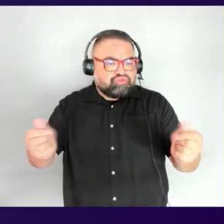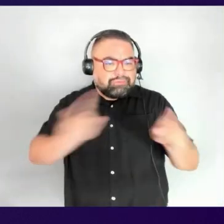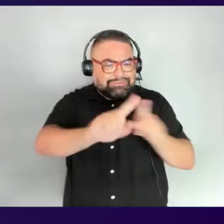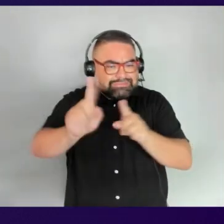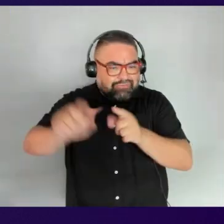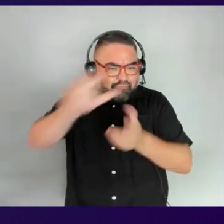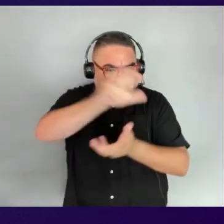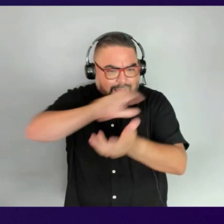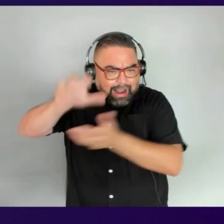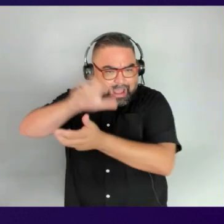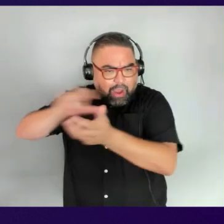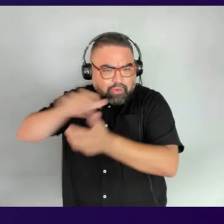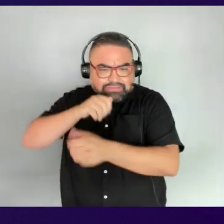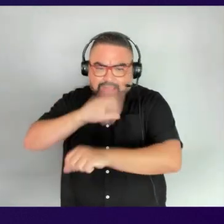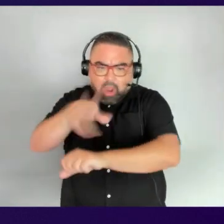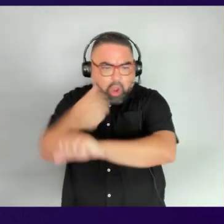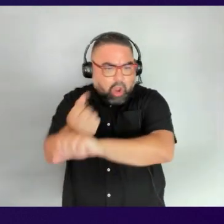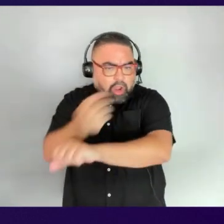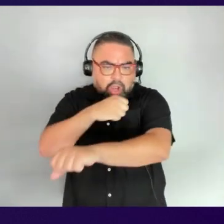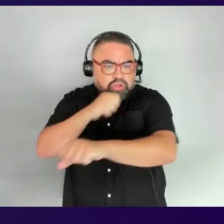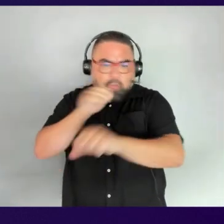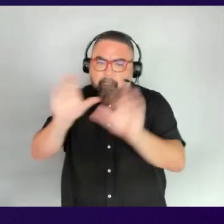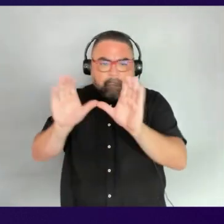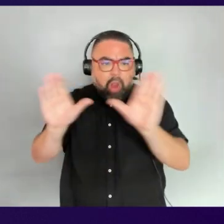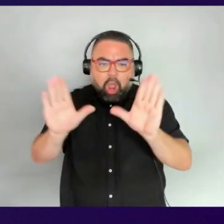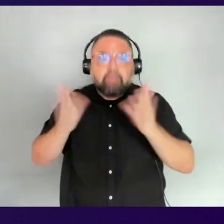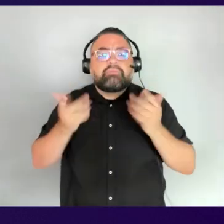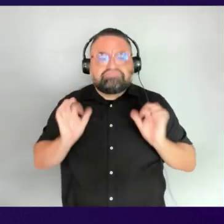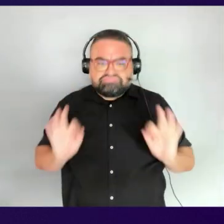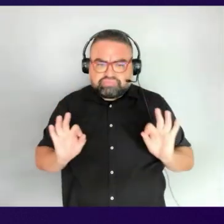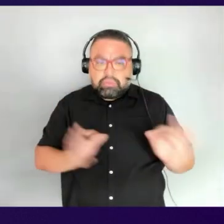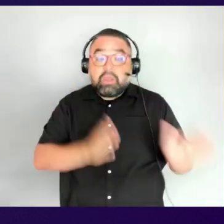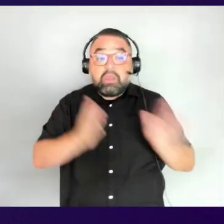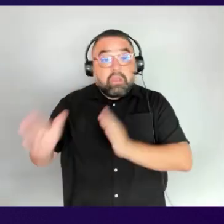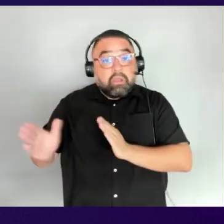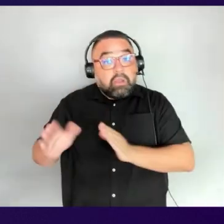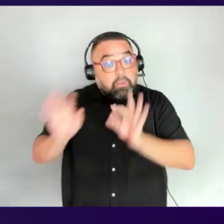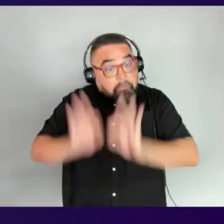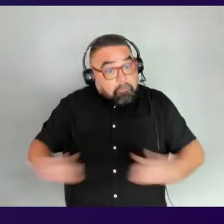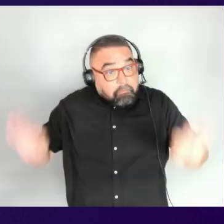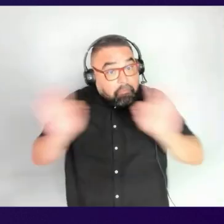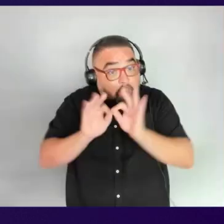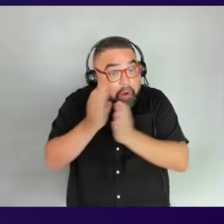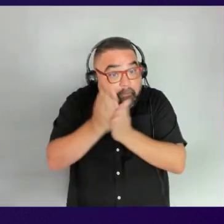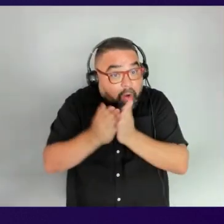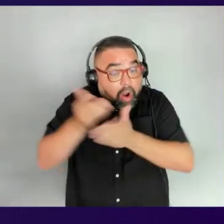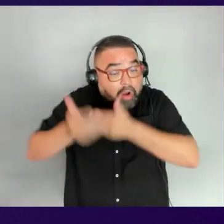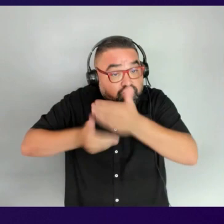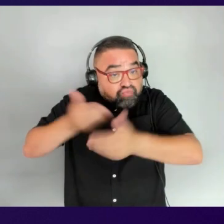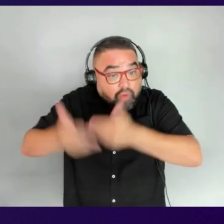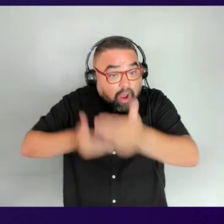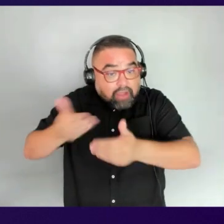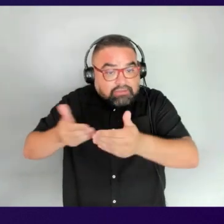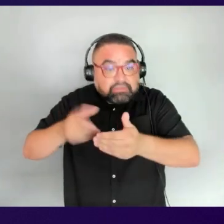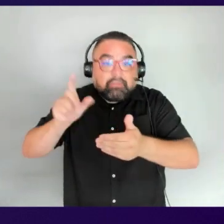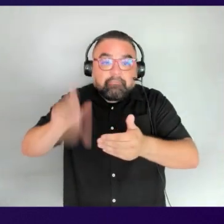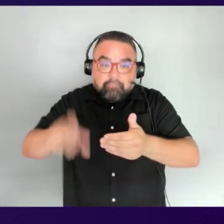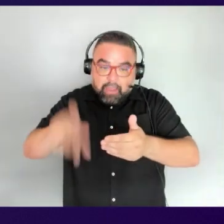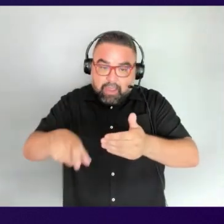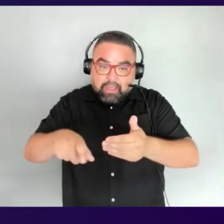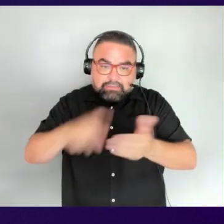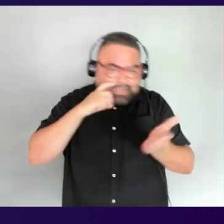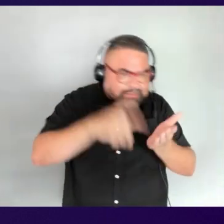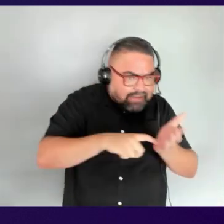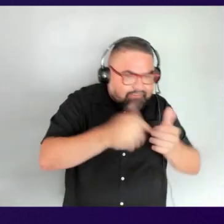with minimal disruption. And so an important aspect to this process is the ability to quickly identify data to be migrated.